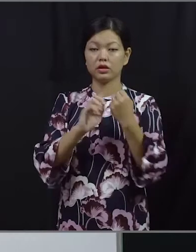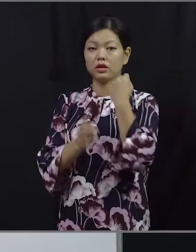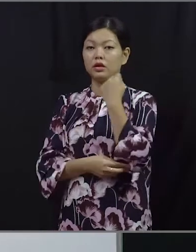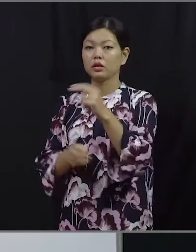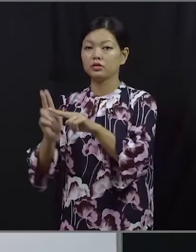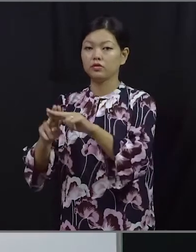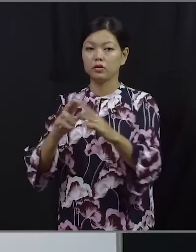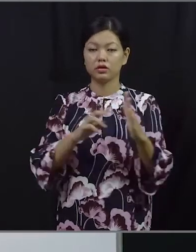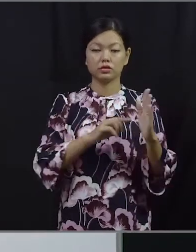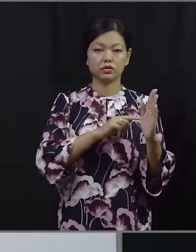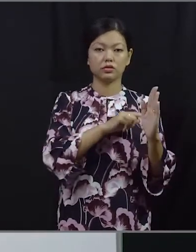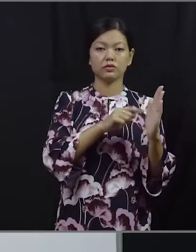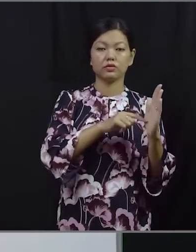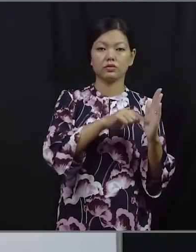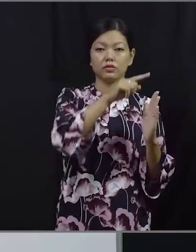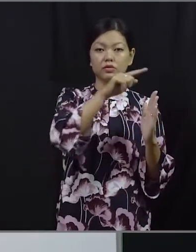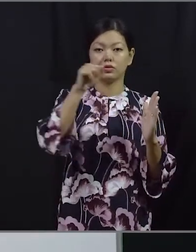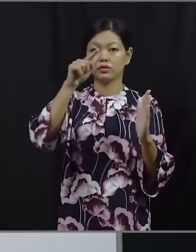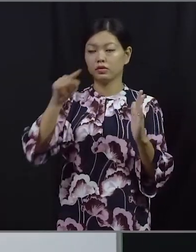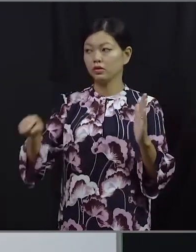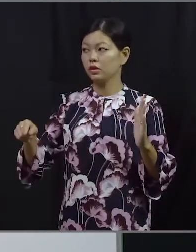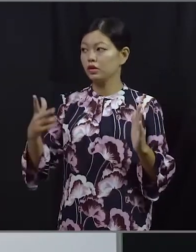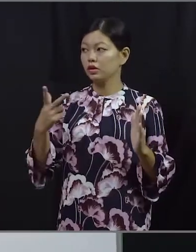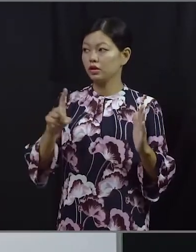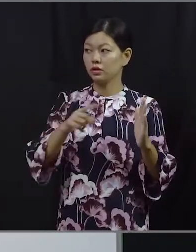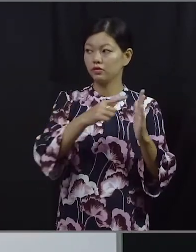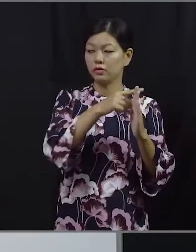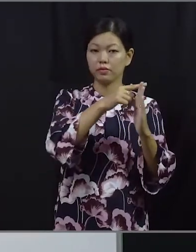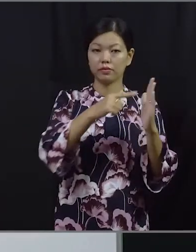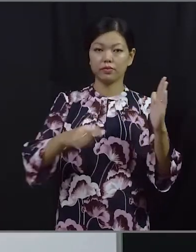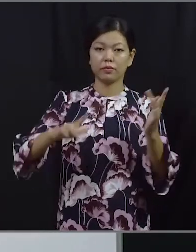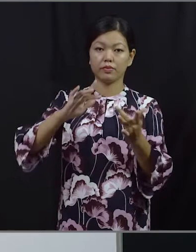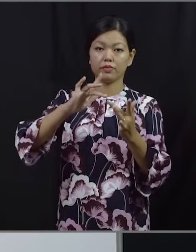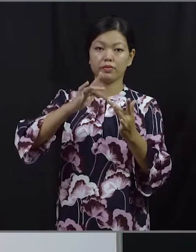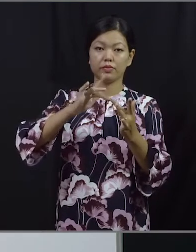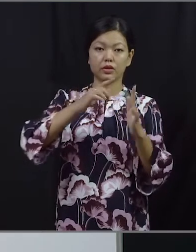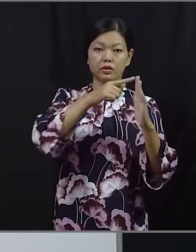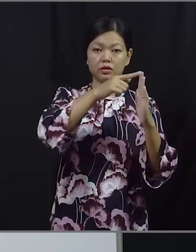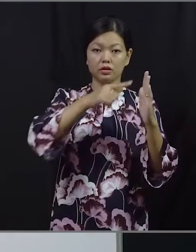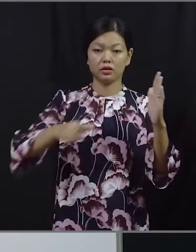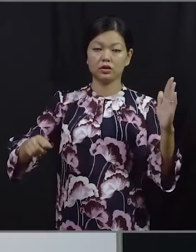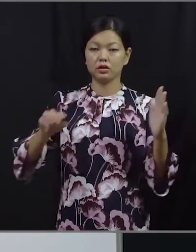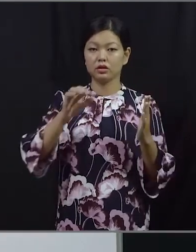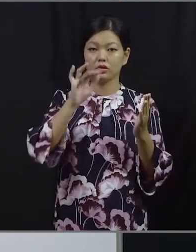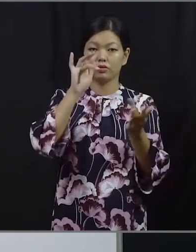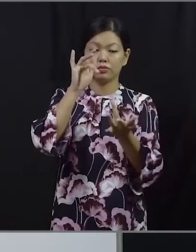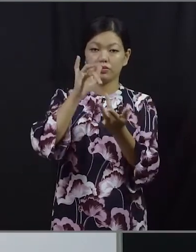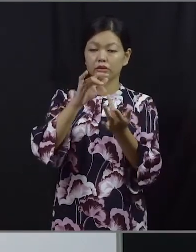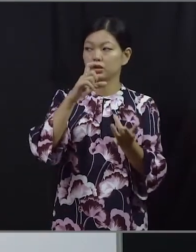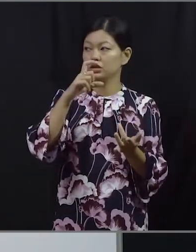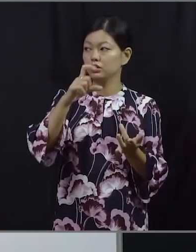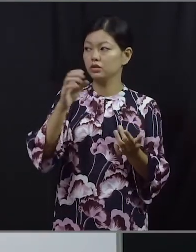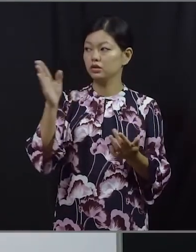it will just directly pass through it. Okay, so from here you can observe the image. Okay, now if we extend back